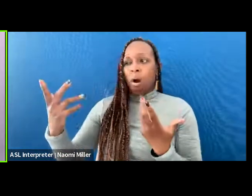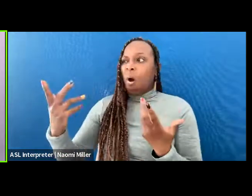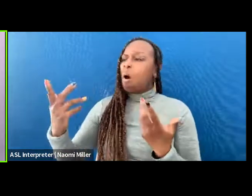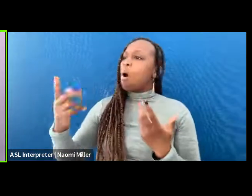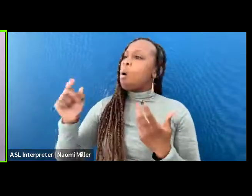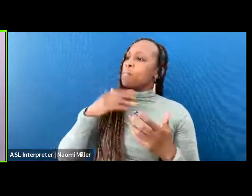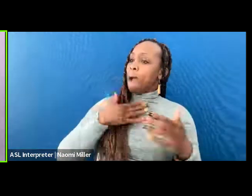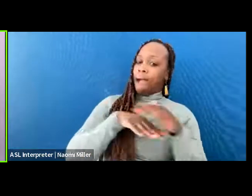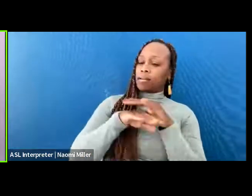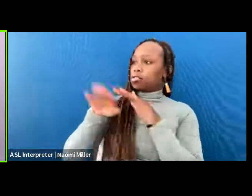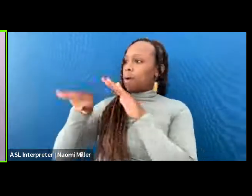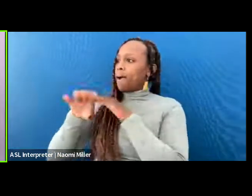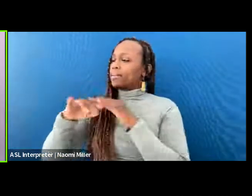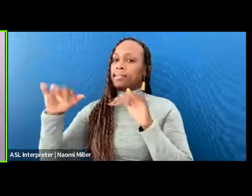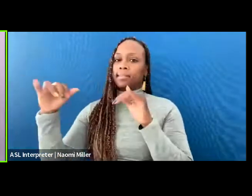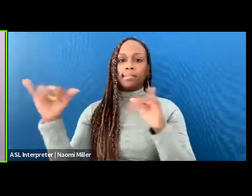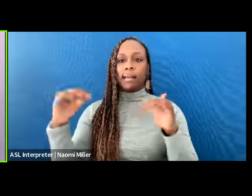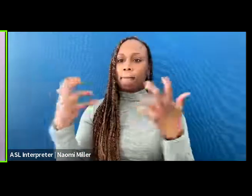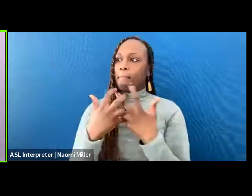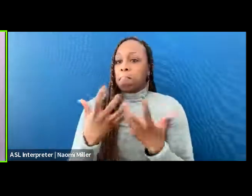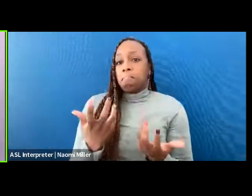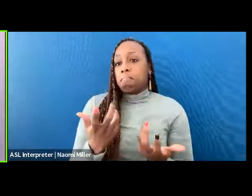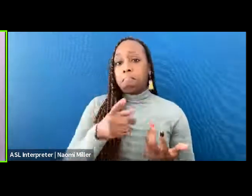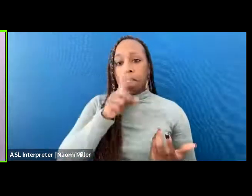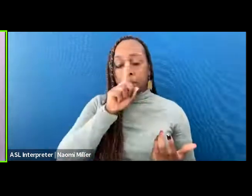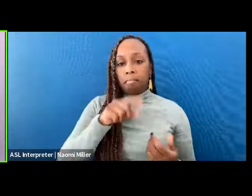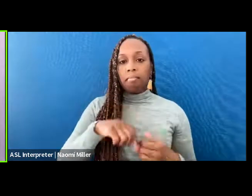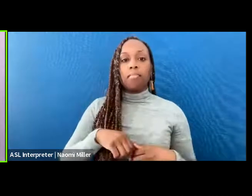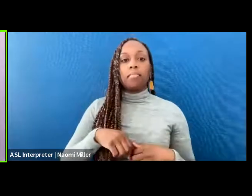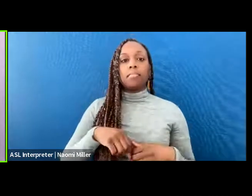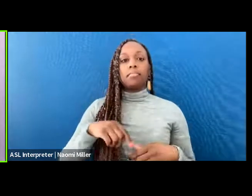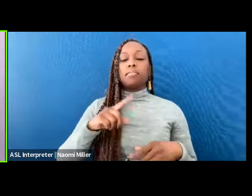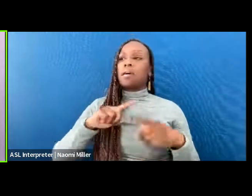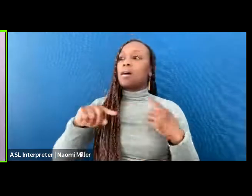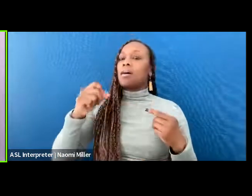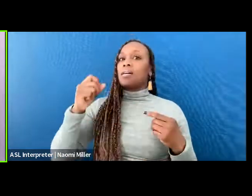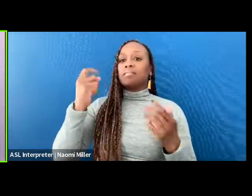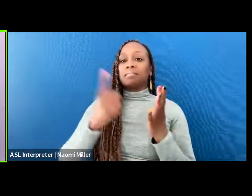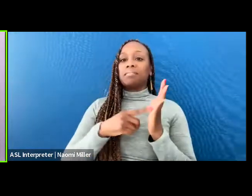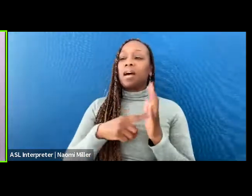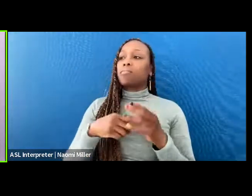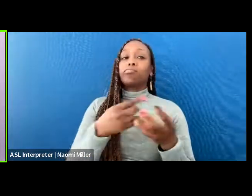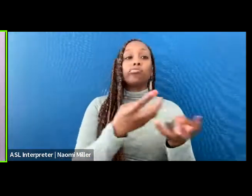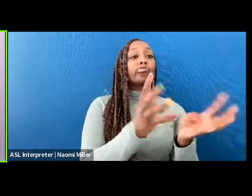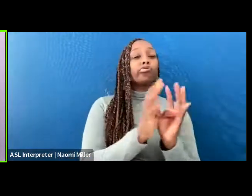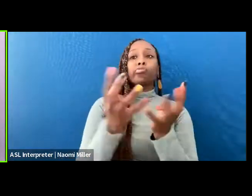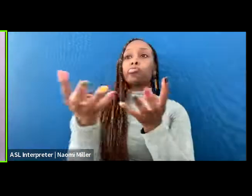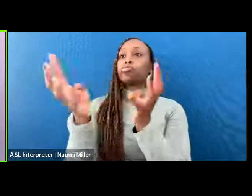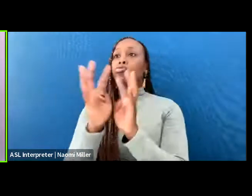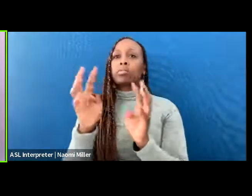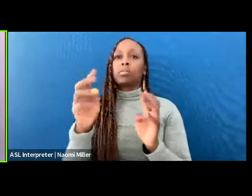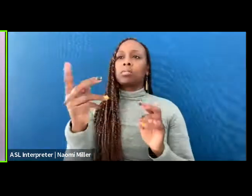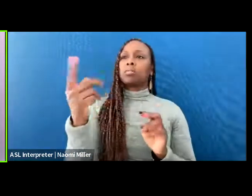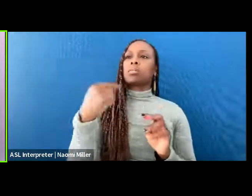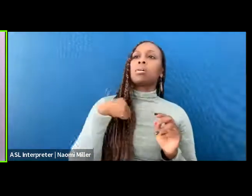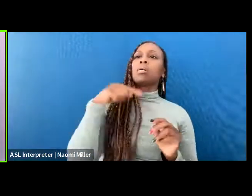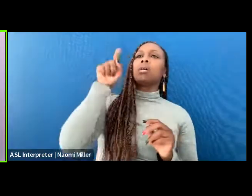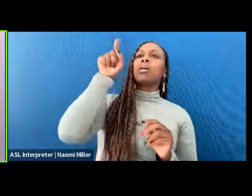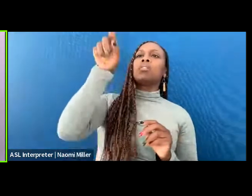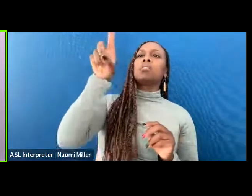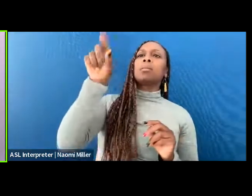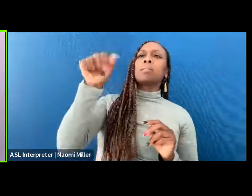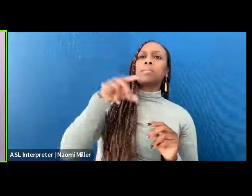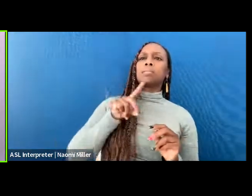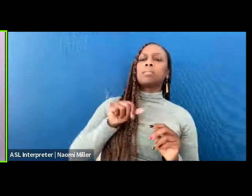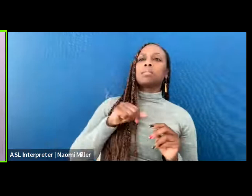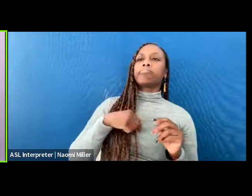the night upon our first meeting, knowing glances shared across a room or in a group of able-bodied people, or the feeling of